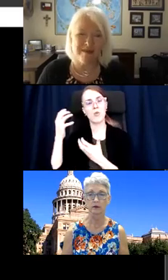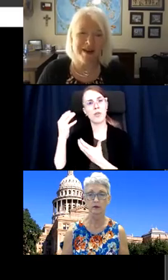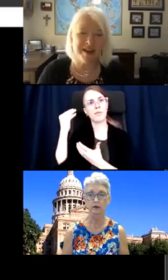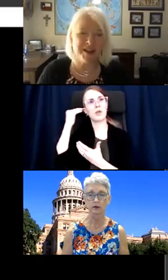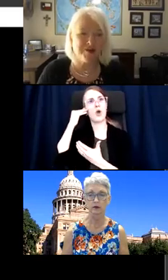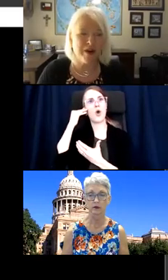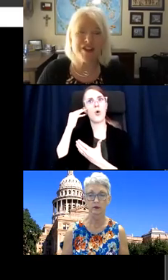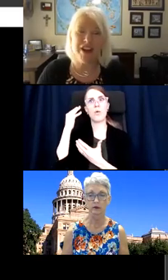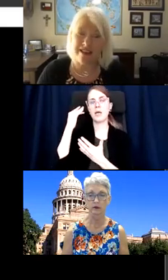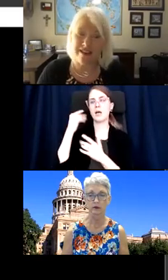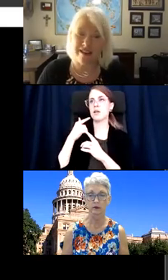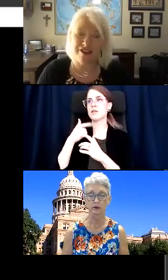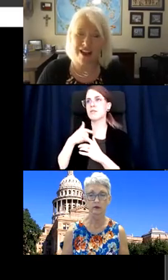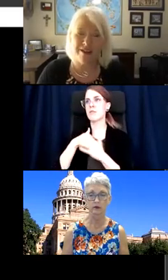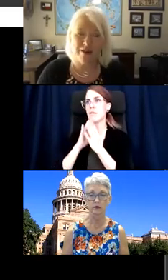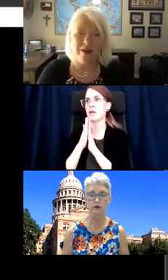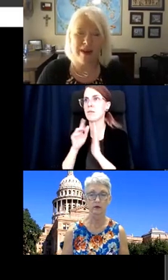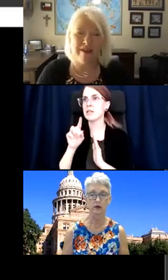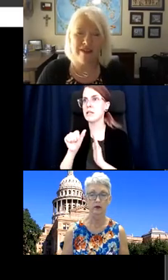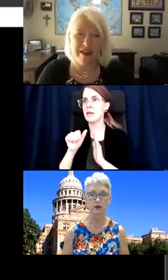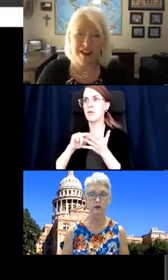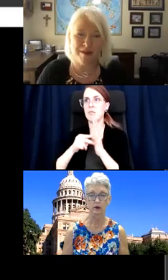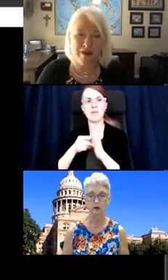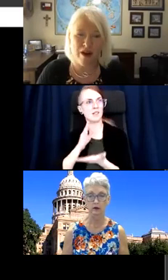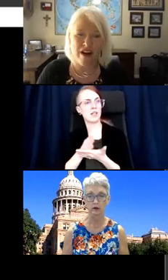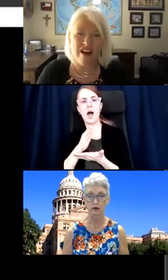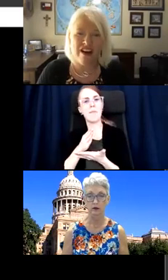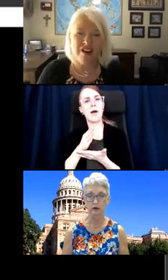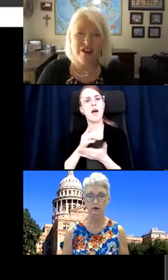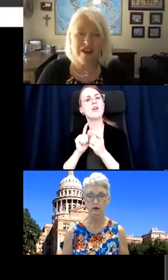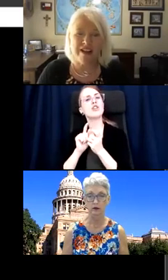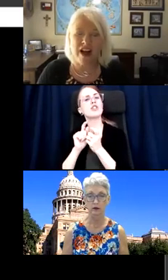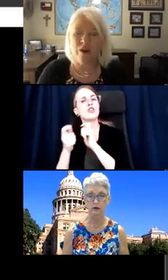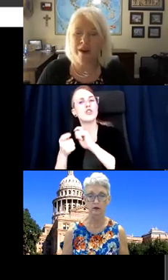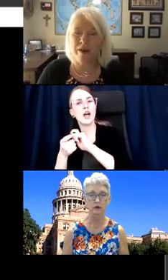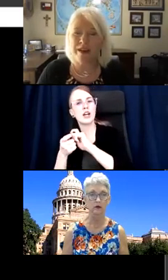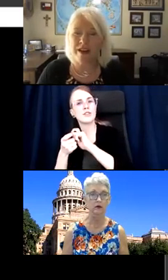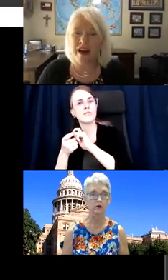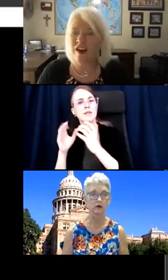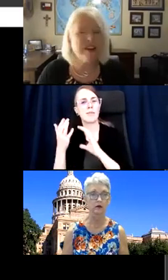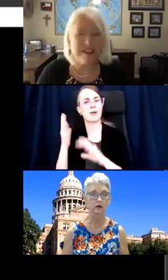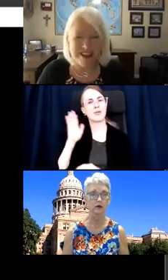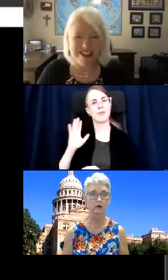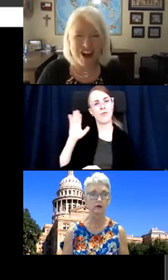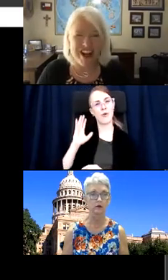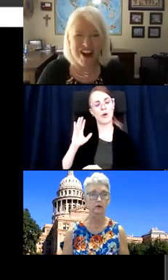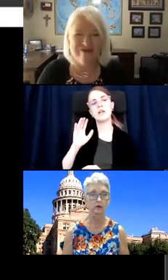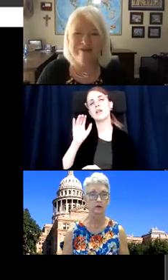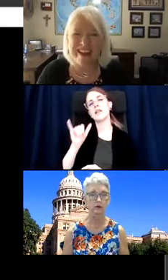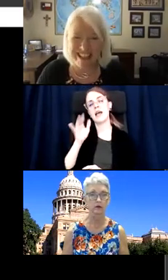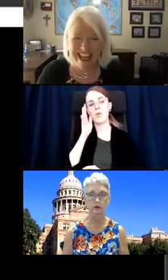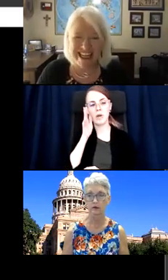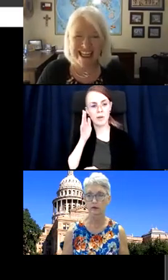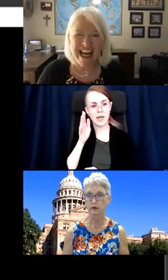just maybe let's adjust. Let's change the way we may have done things before. So that will be Valissa,